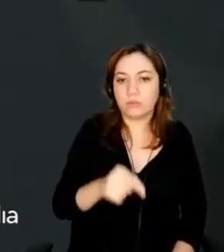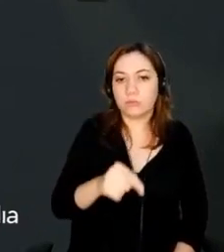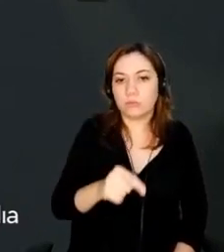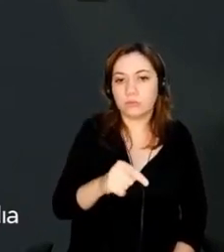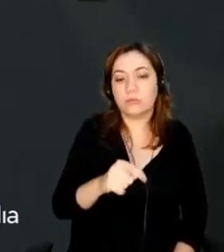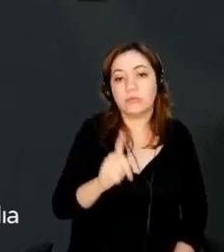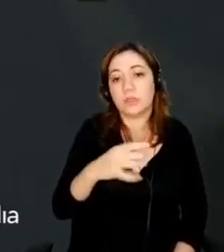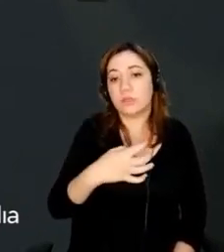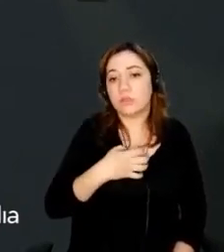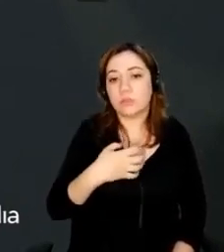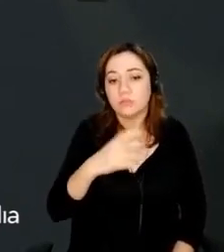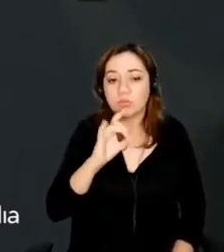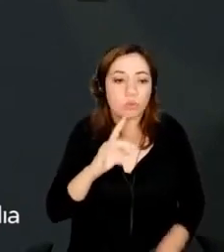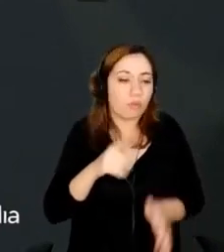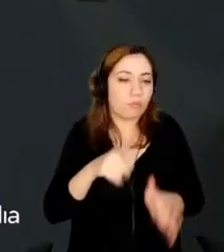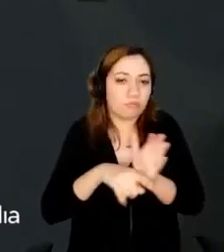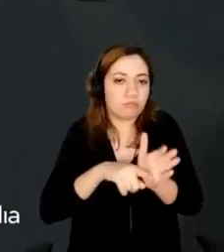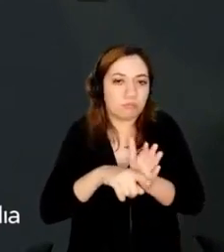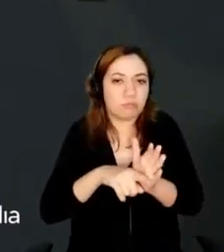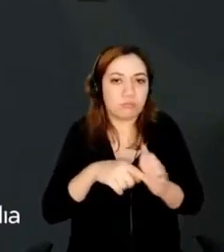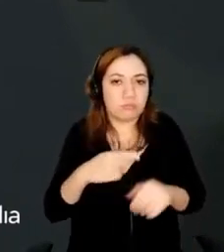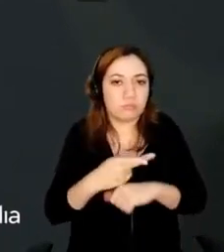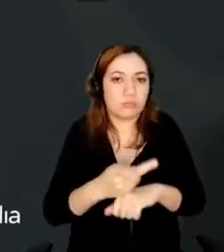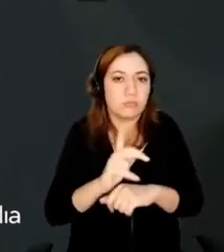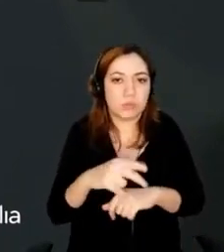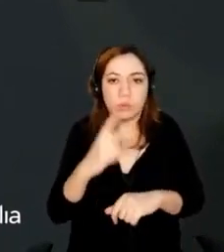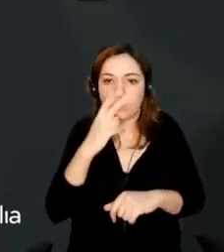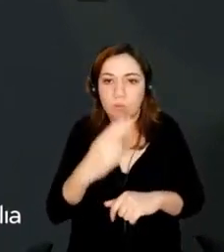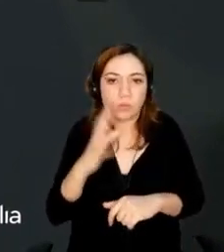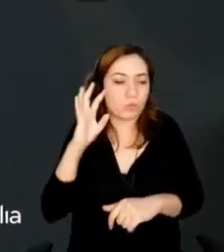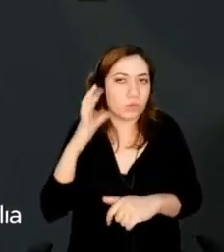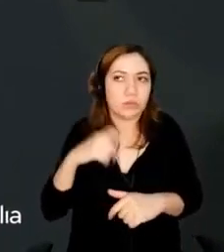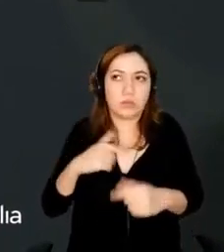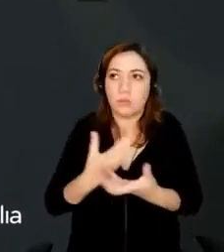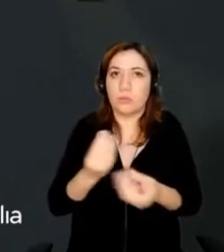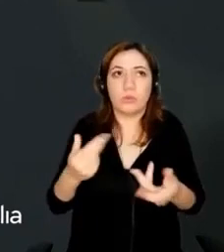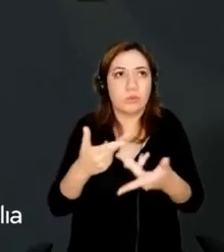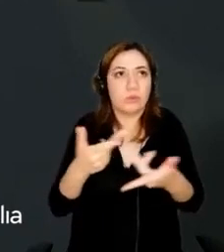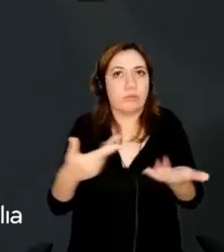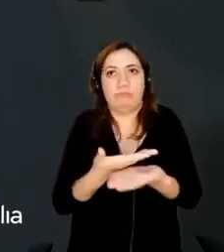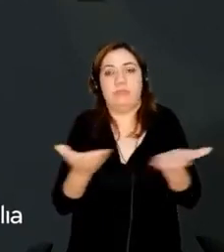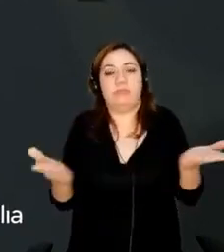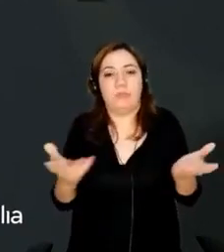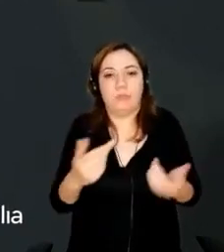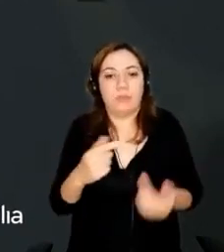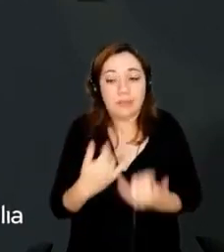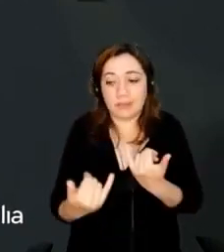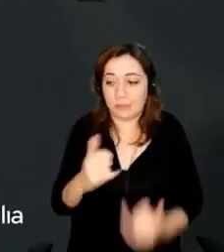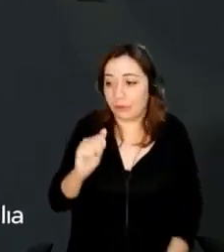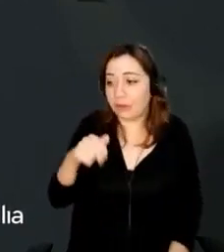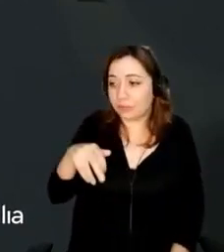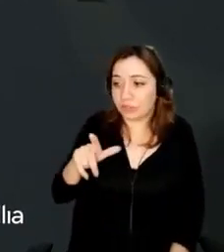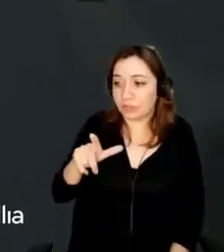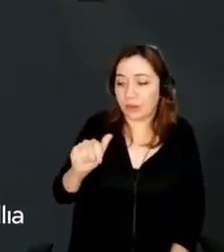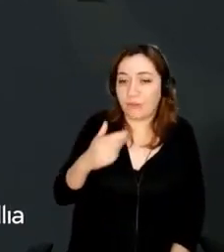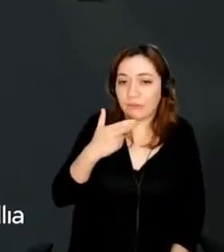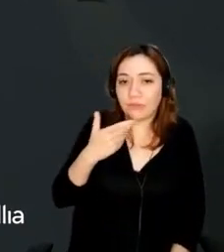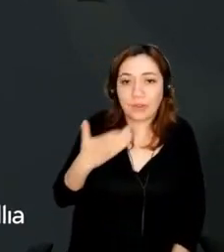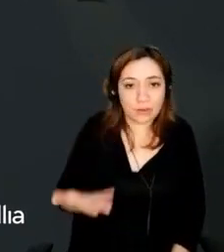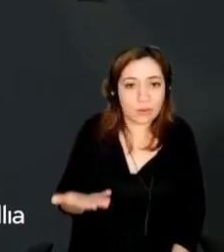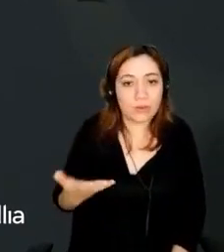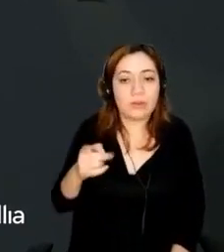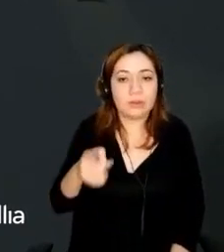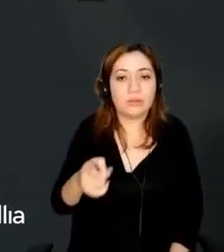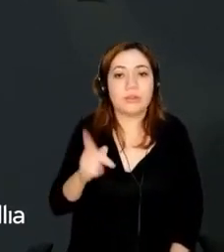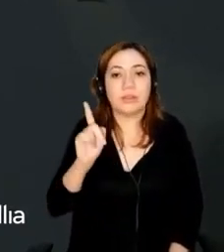the solutions that are out there. There's so many things that are out there, and then like Angela, you were talking about, you know, I think once you start with one and you can prove